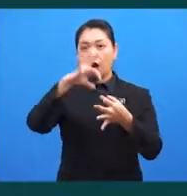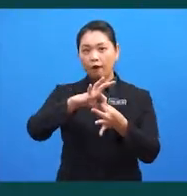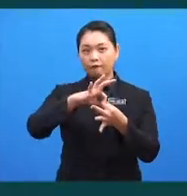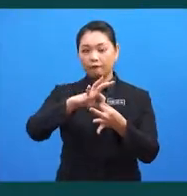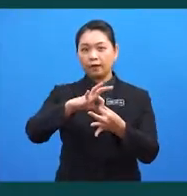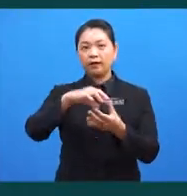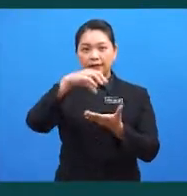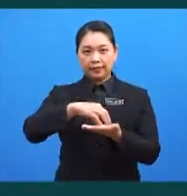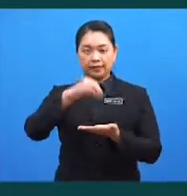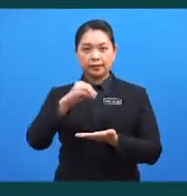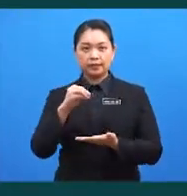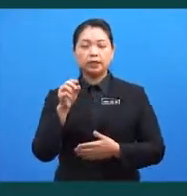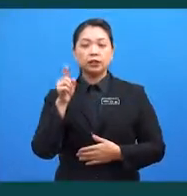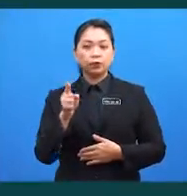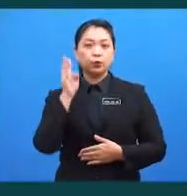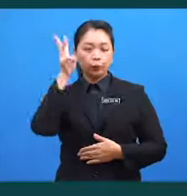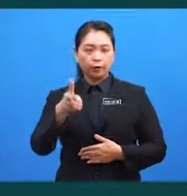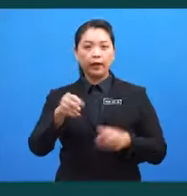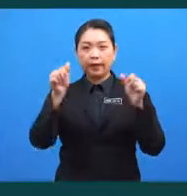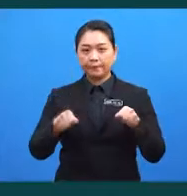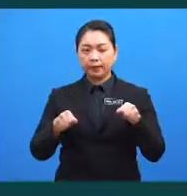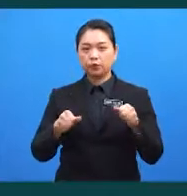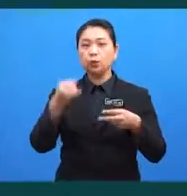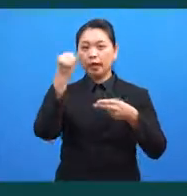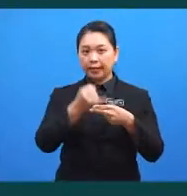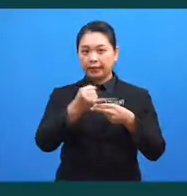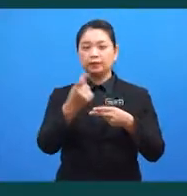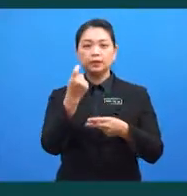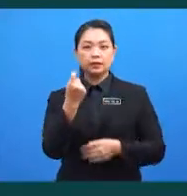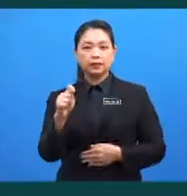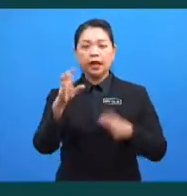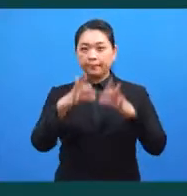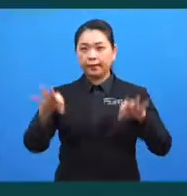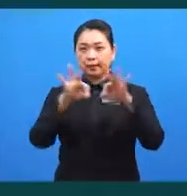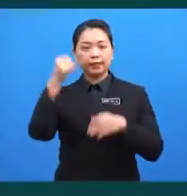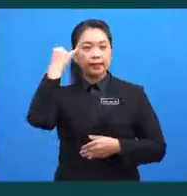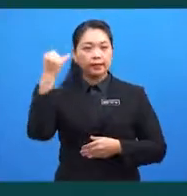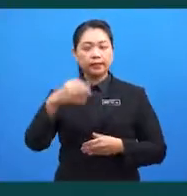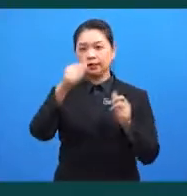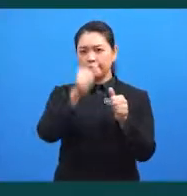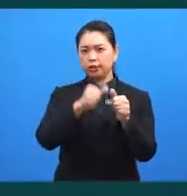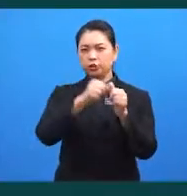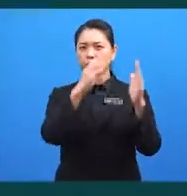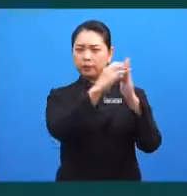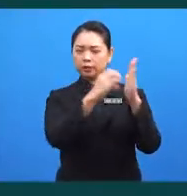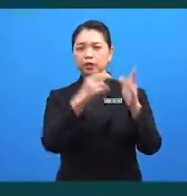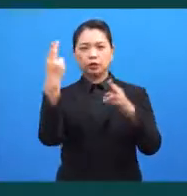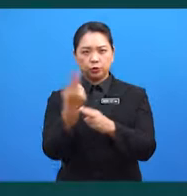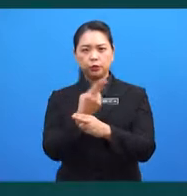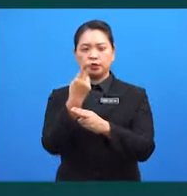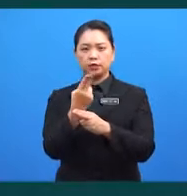you will be able to identify the main ideas in each paragraph using reading